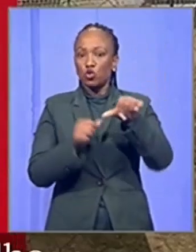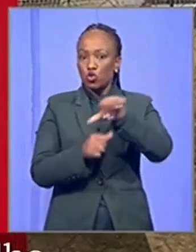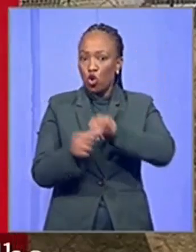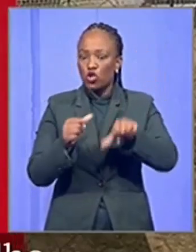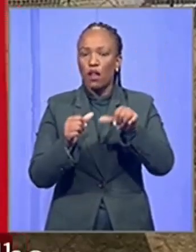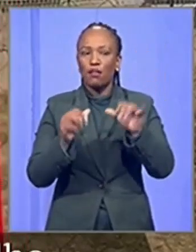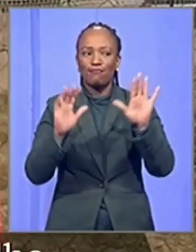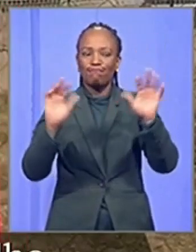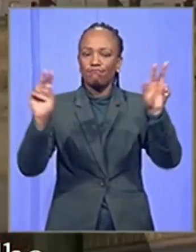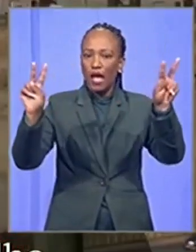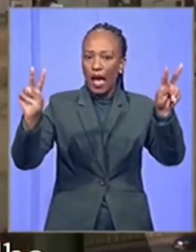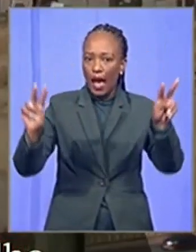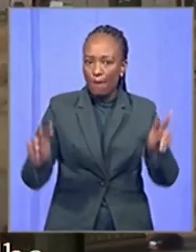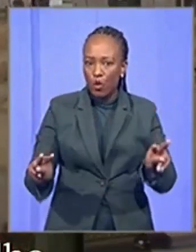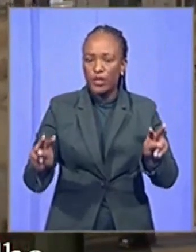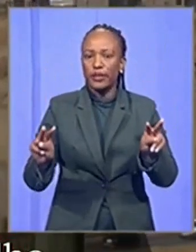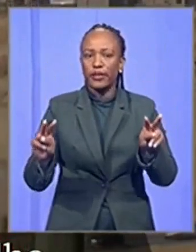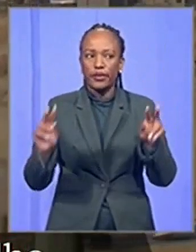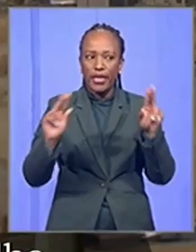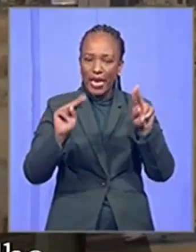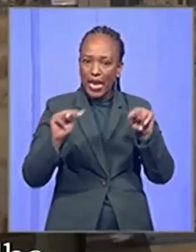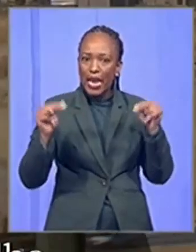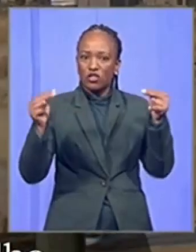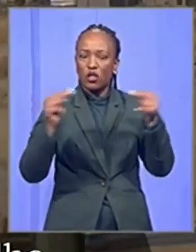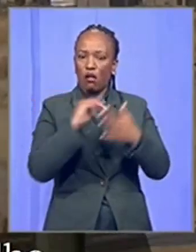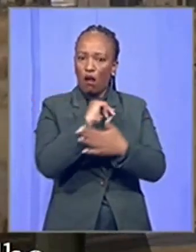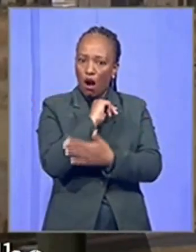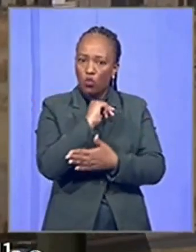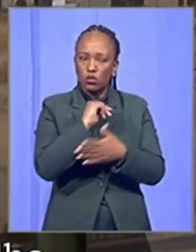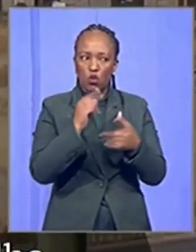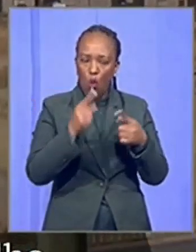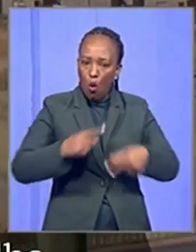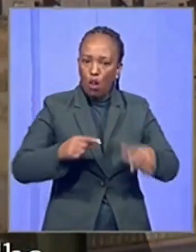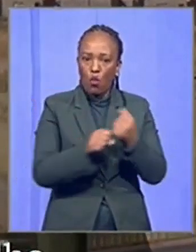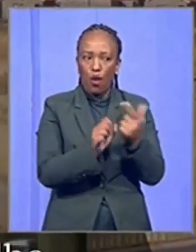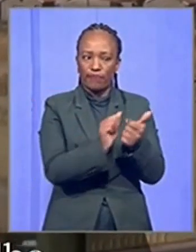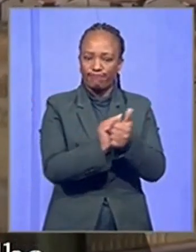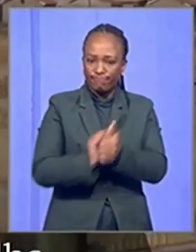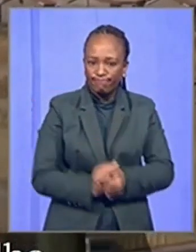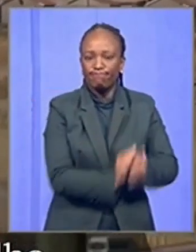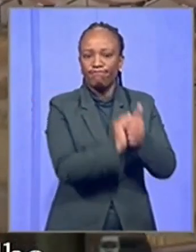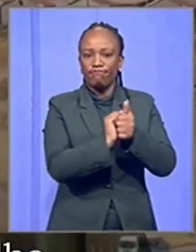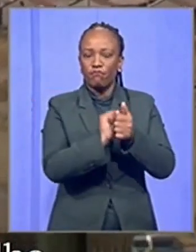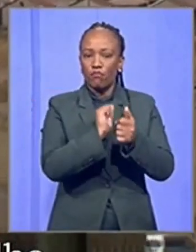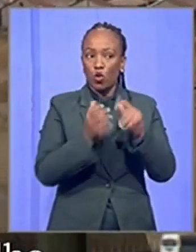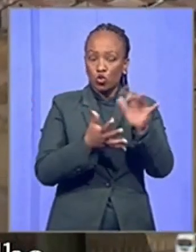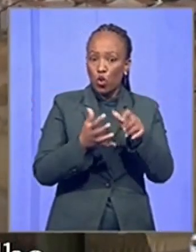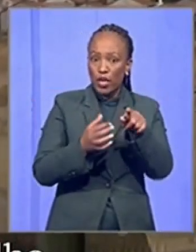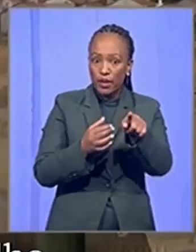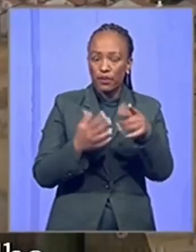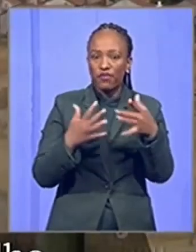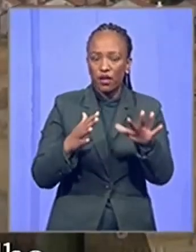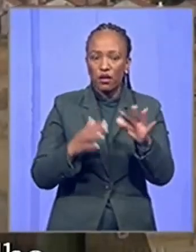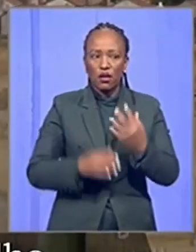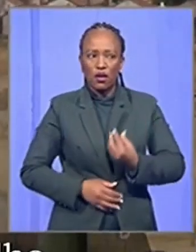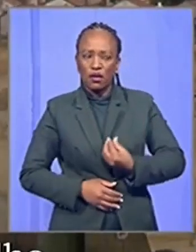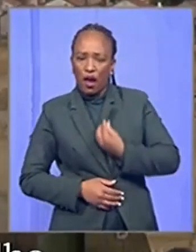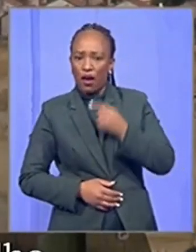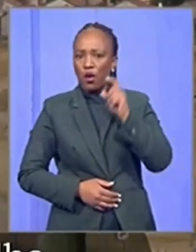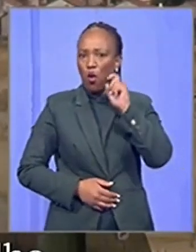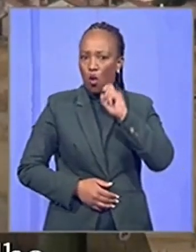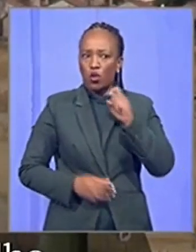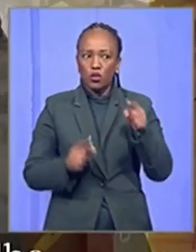national effort, where we can then share the stories with the young and the old in order to build